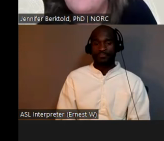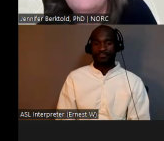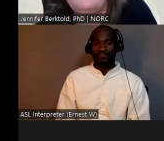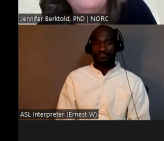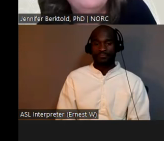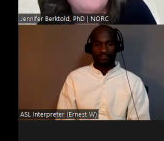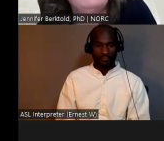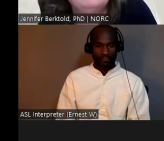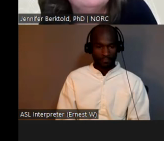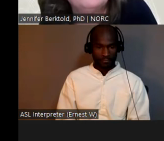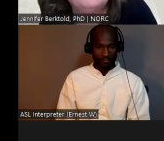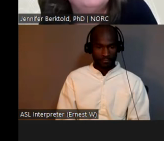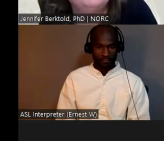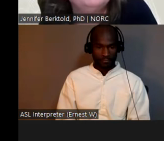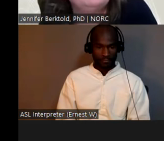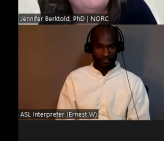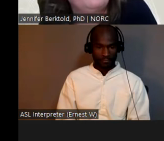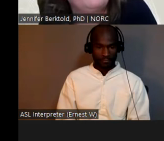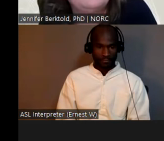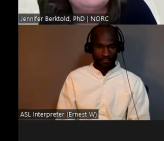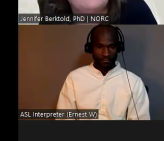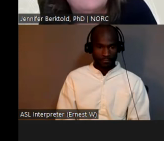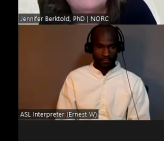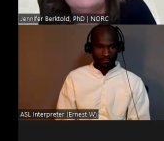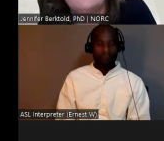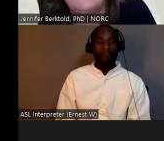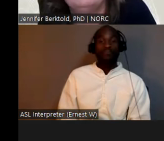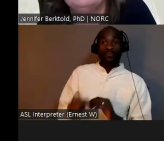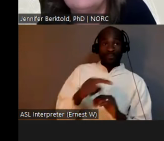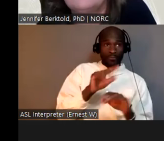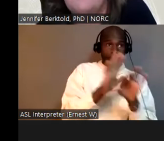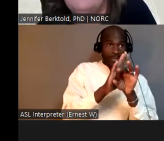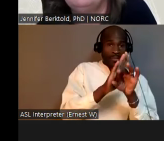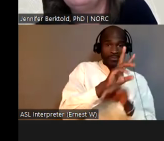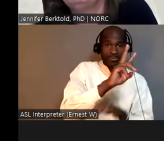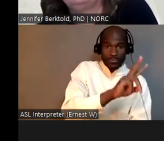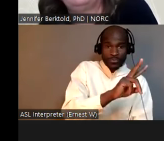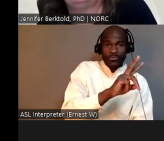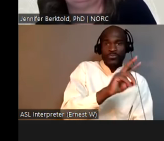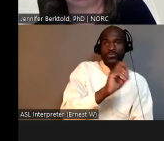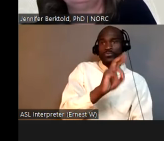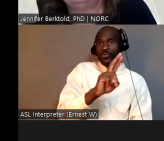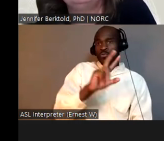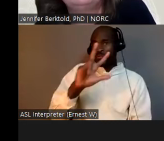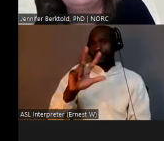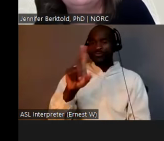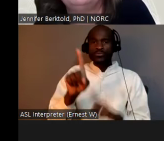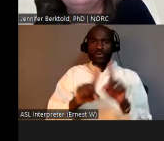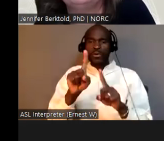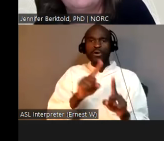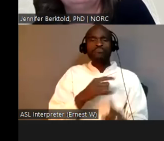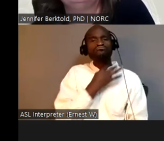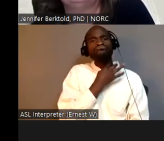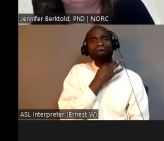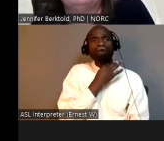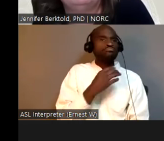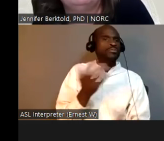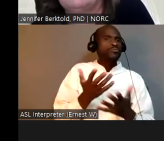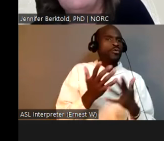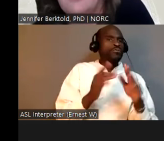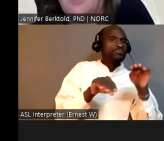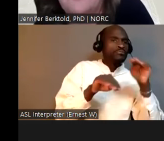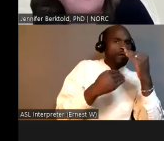For those of you who gave it 2s and 3 stars, tell me a little bit about that. What limitations or challenges have